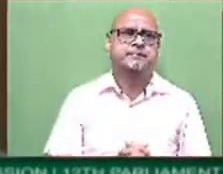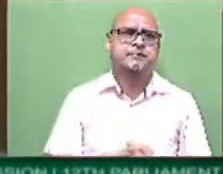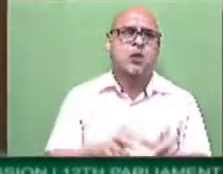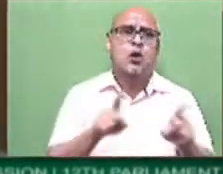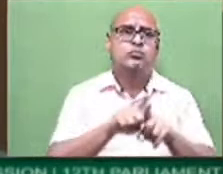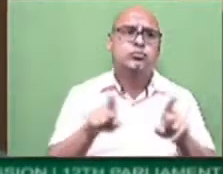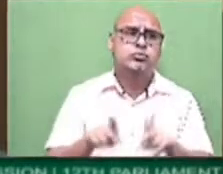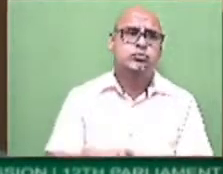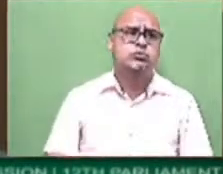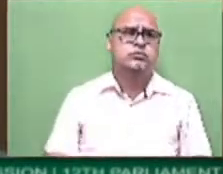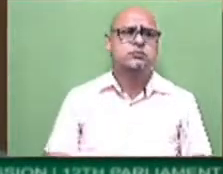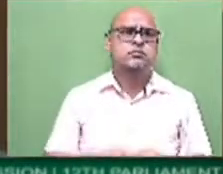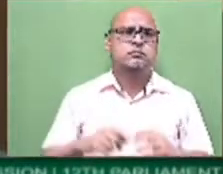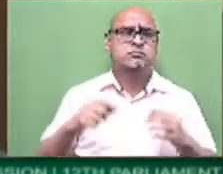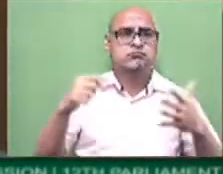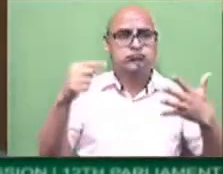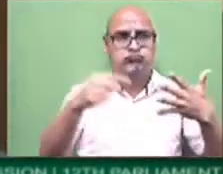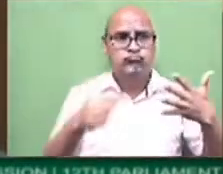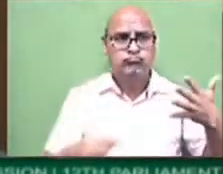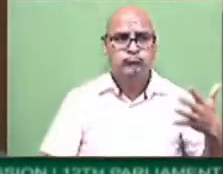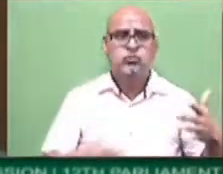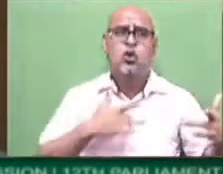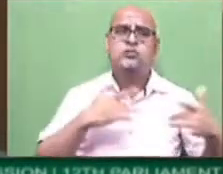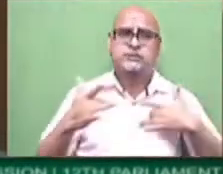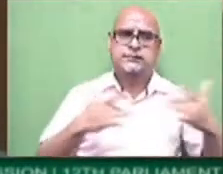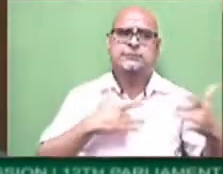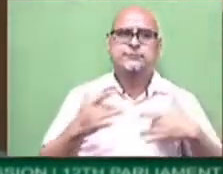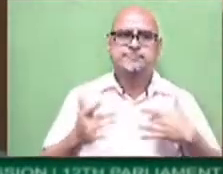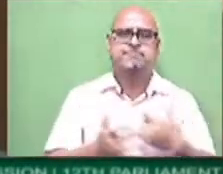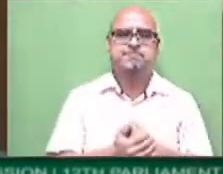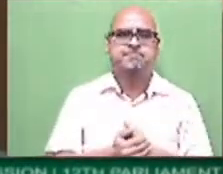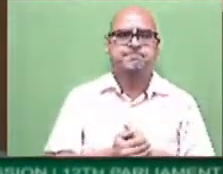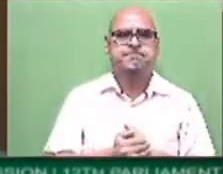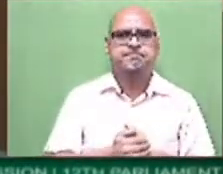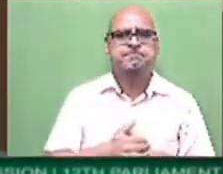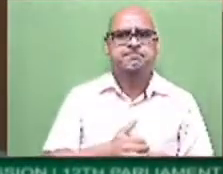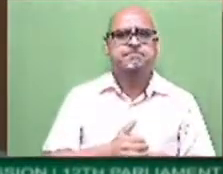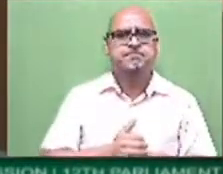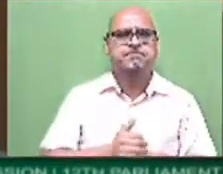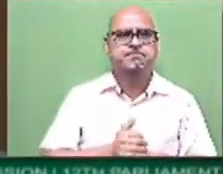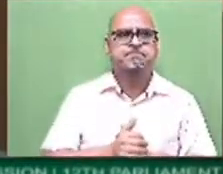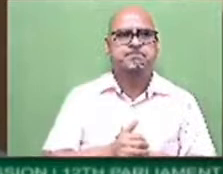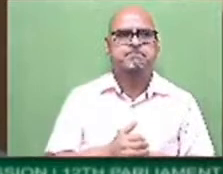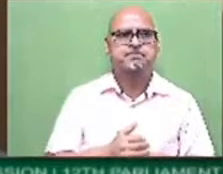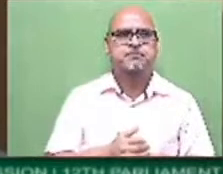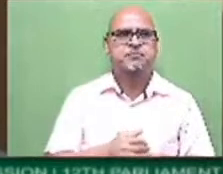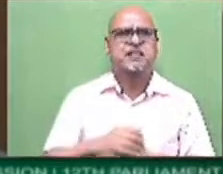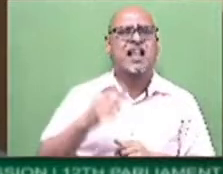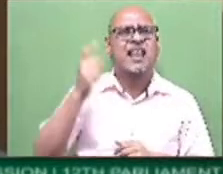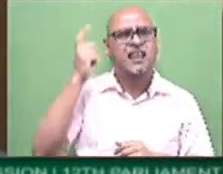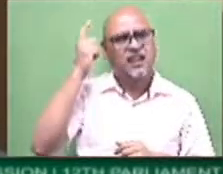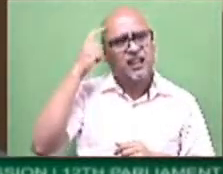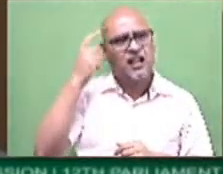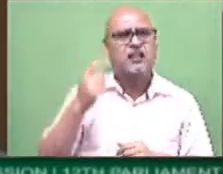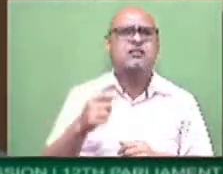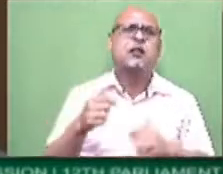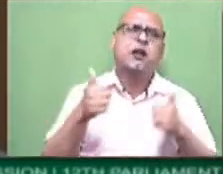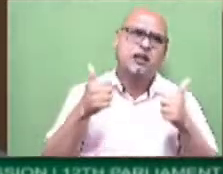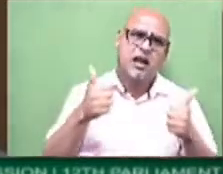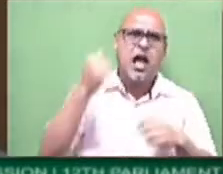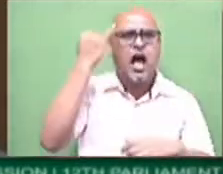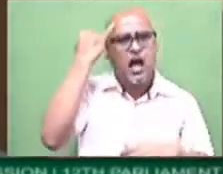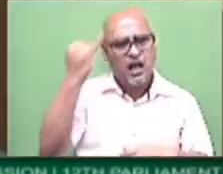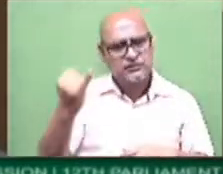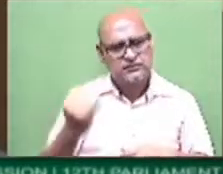that we need to look at and to consider. Because although it's a good move, although it will free up the resources for those who are really